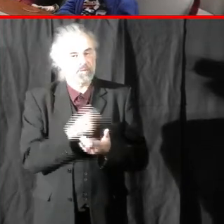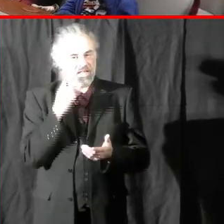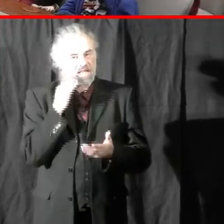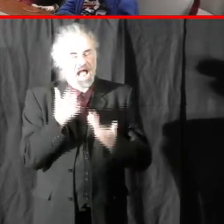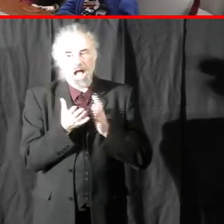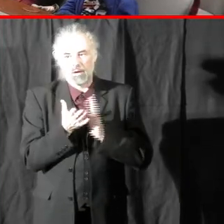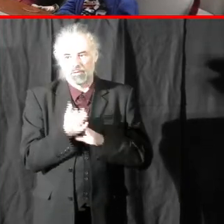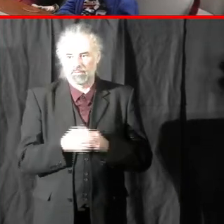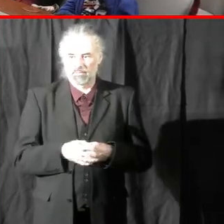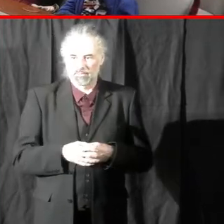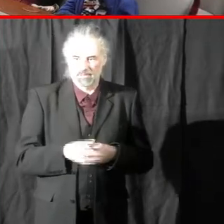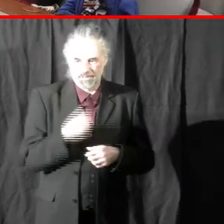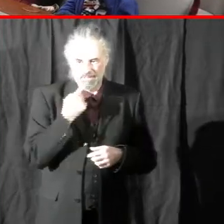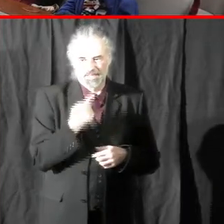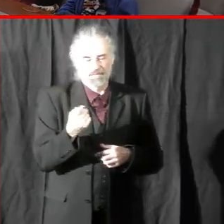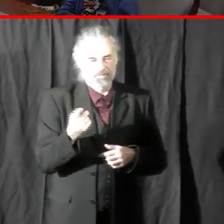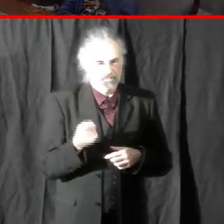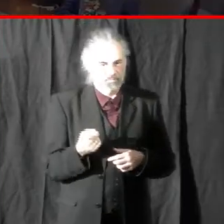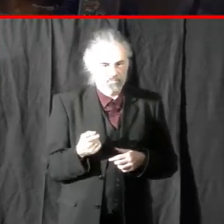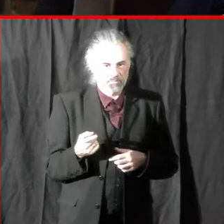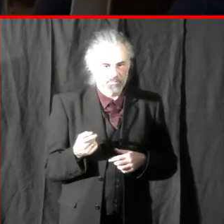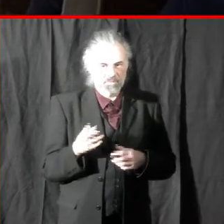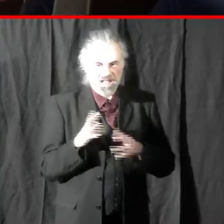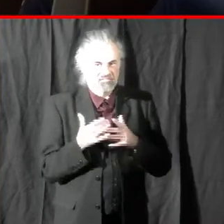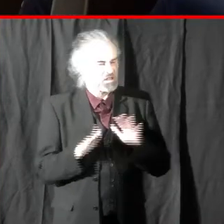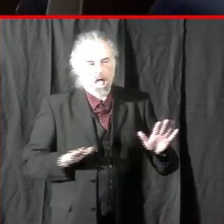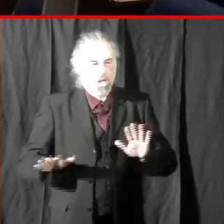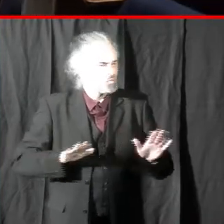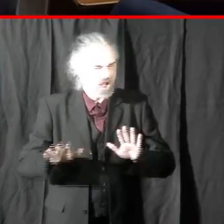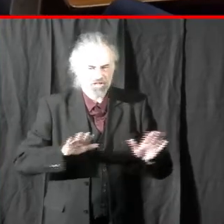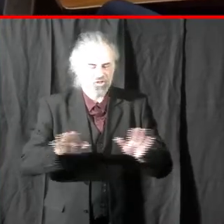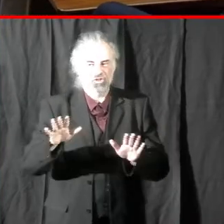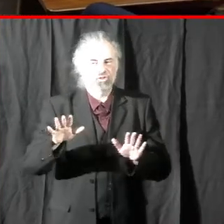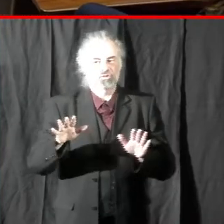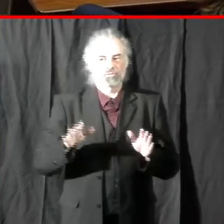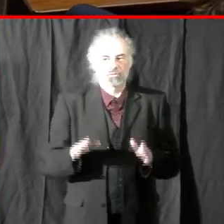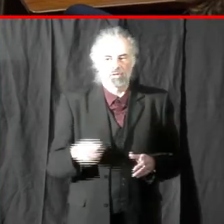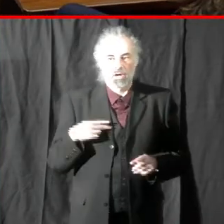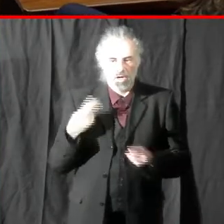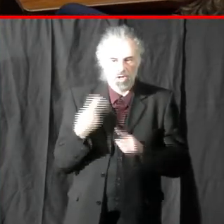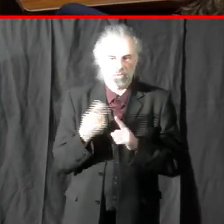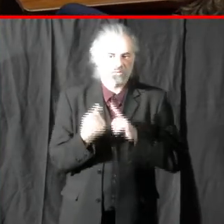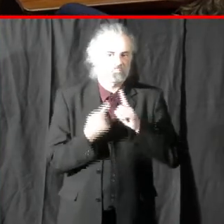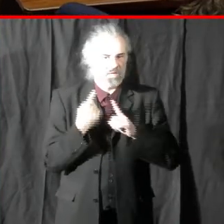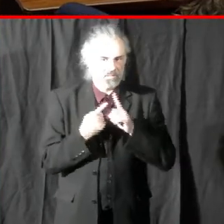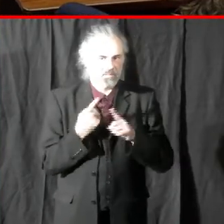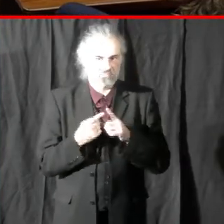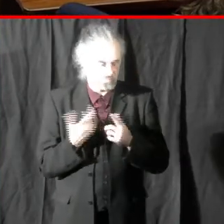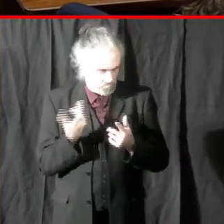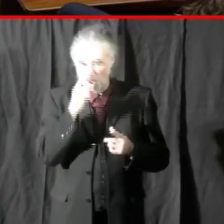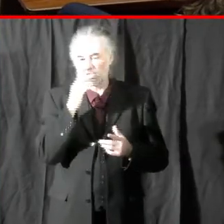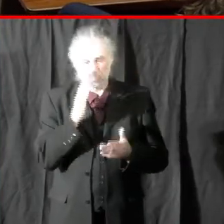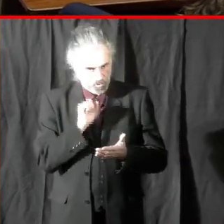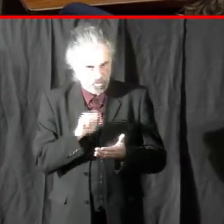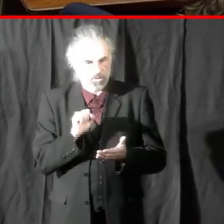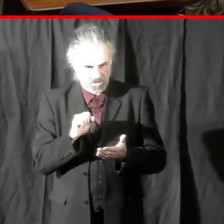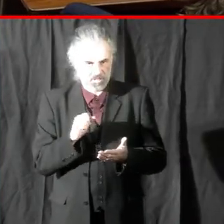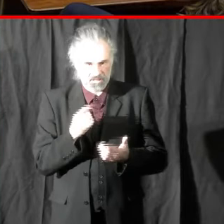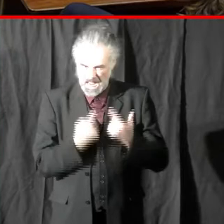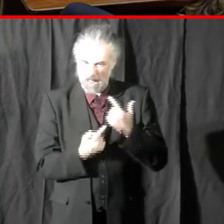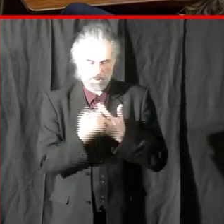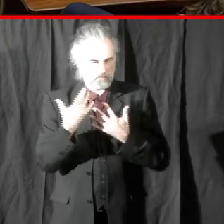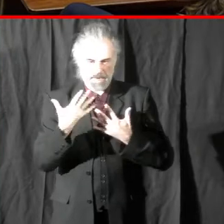Say that again for us at so home. So everything is rushed. So a quick meeting like that, very likely, has happened many